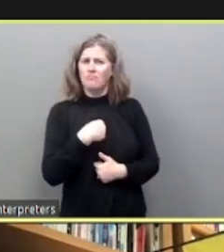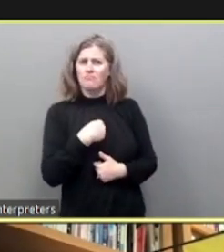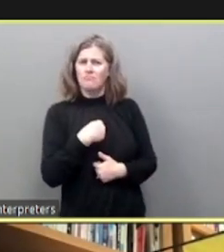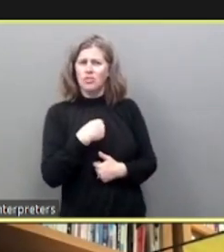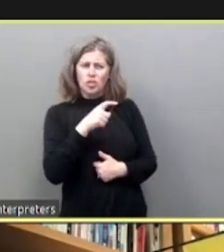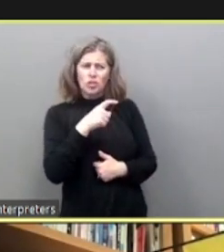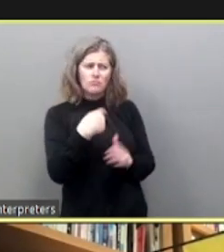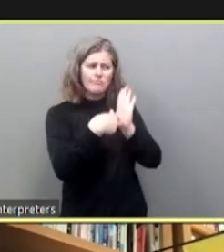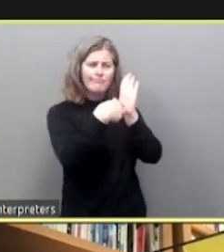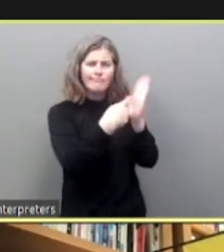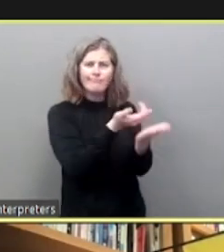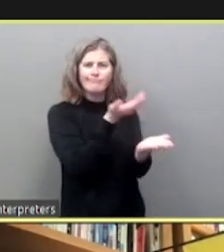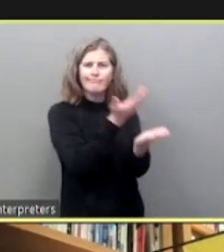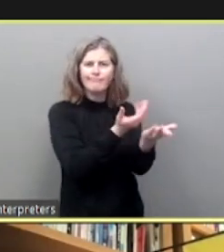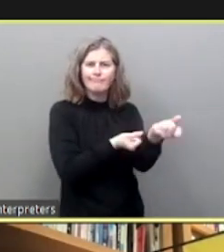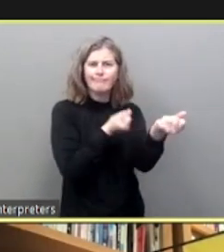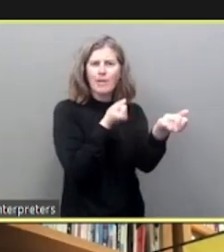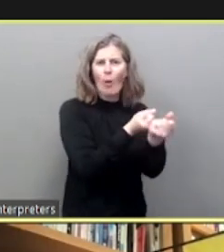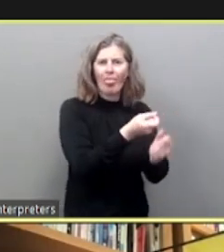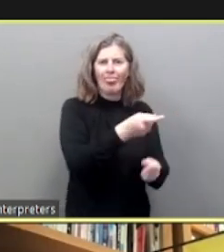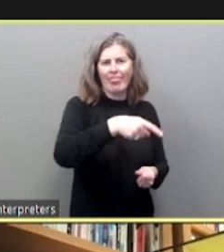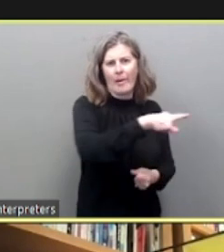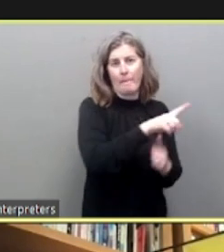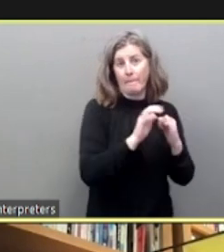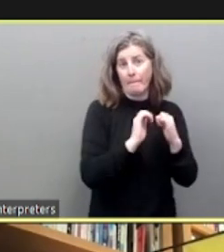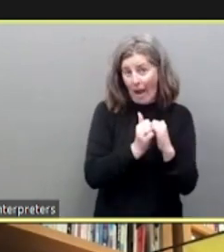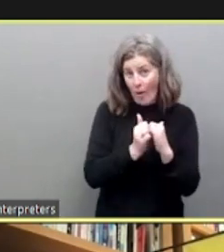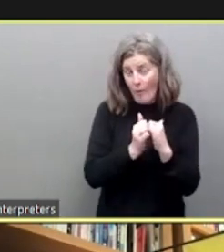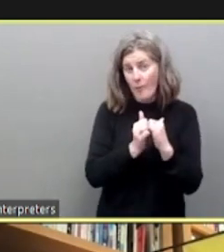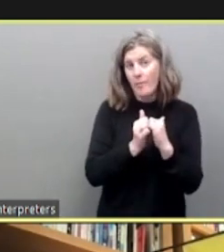workers. And I say,